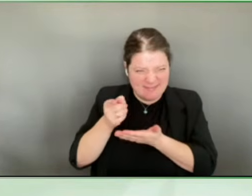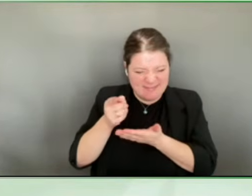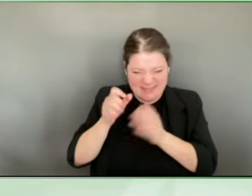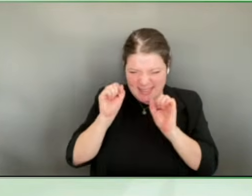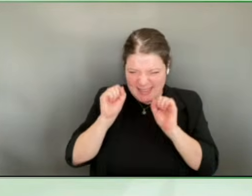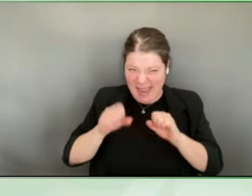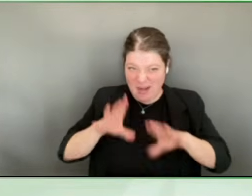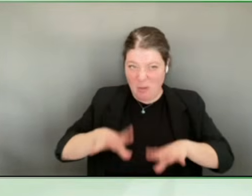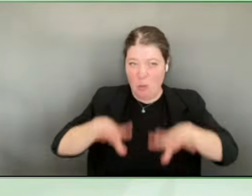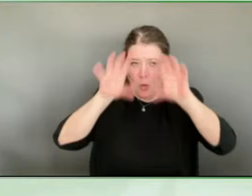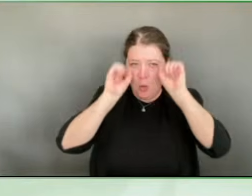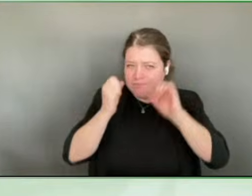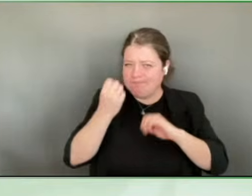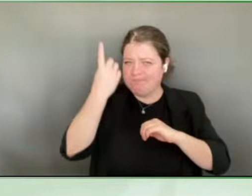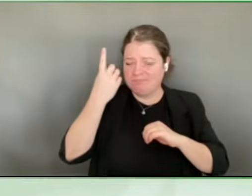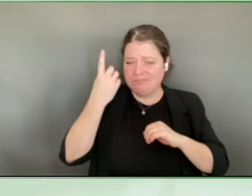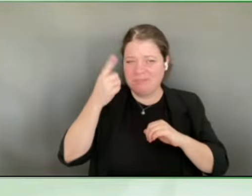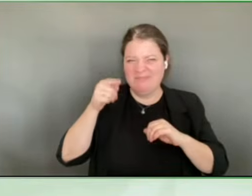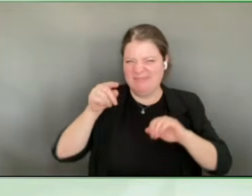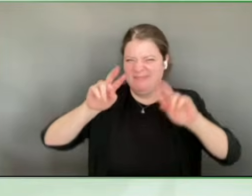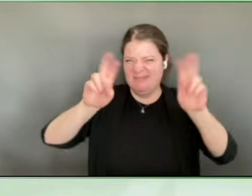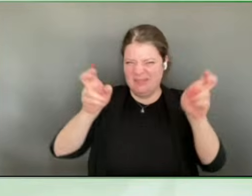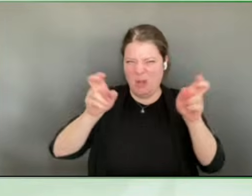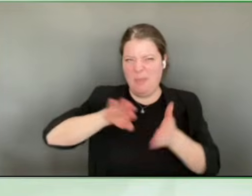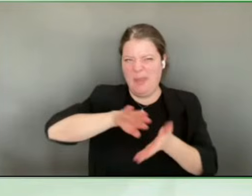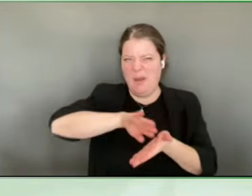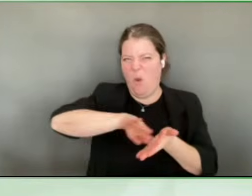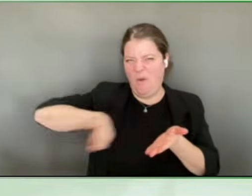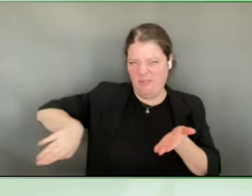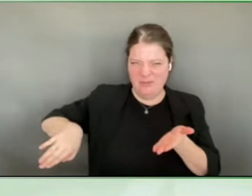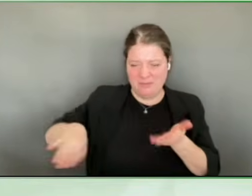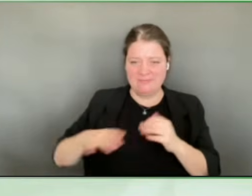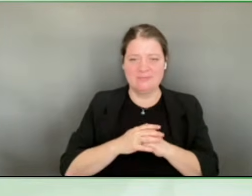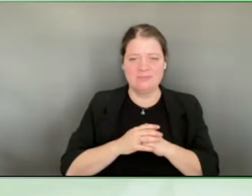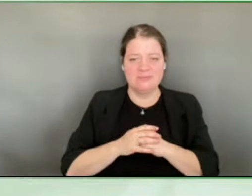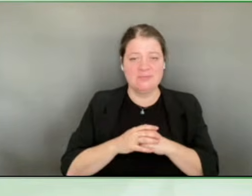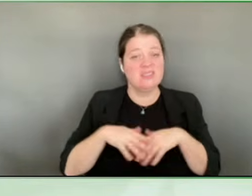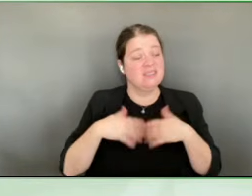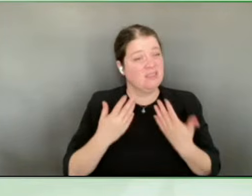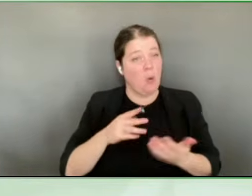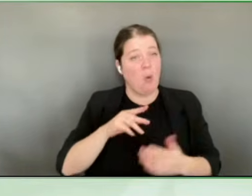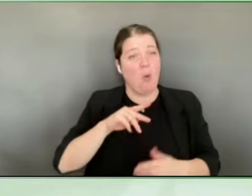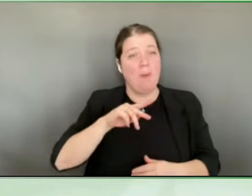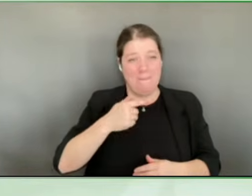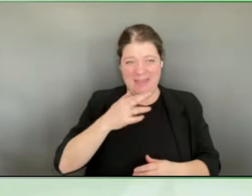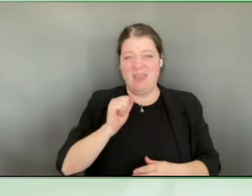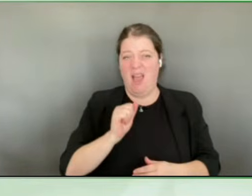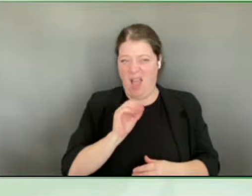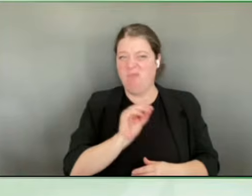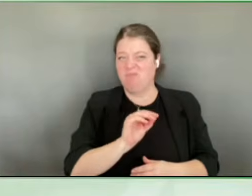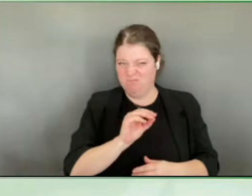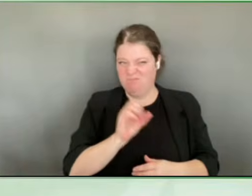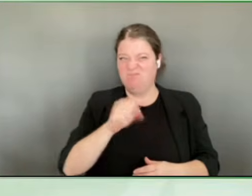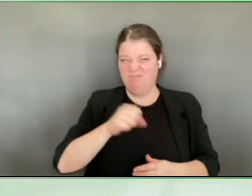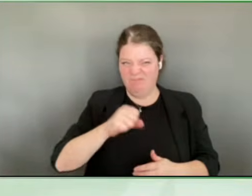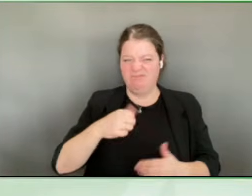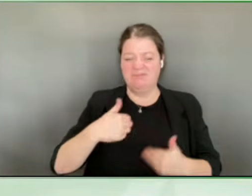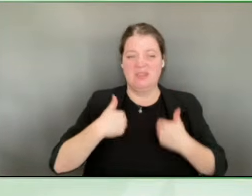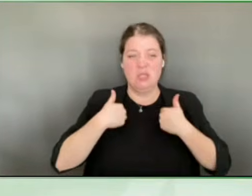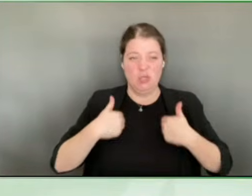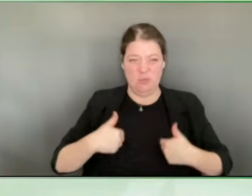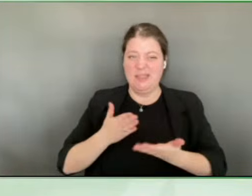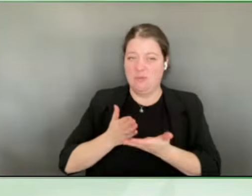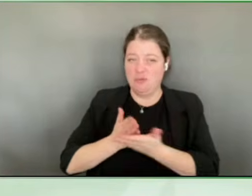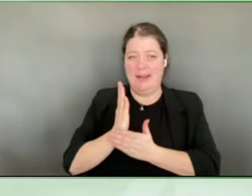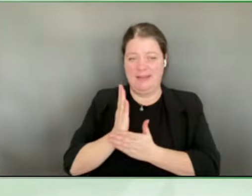So I think, Petra, it's important from a human rights point of view, and Enable very much starts from the human rights point